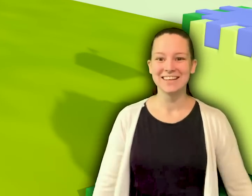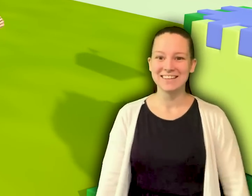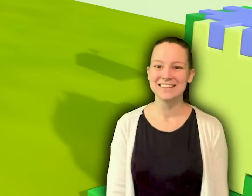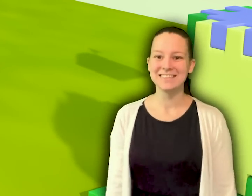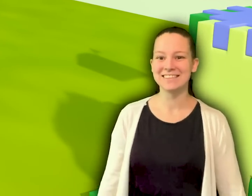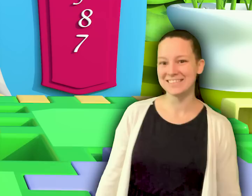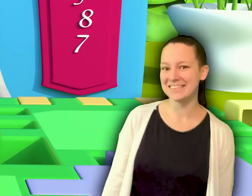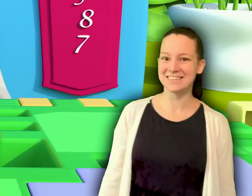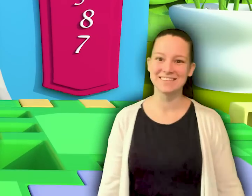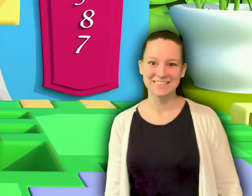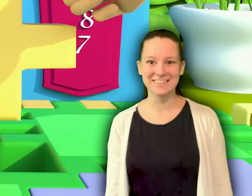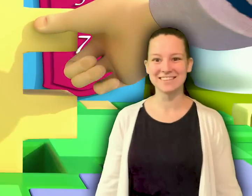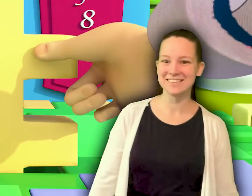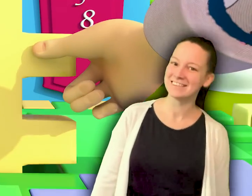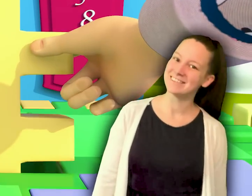play